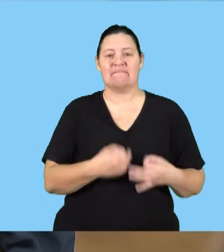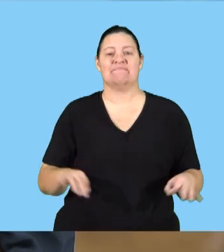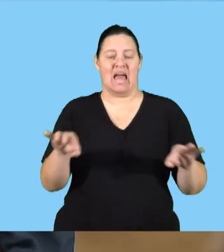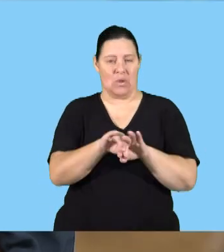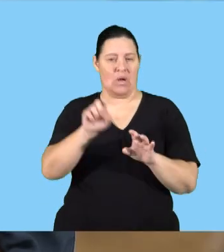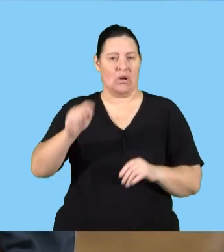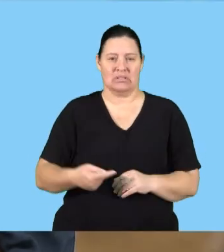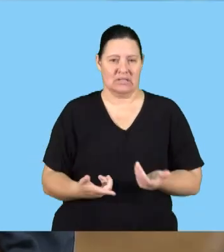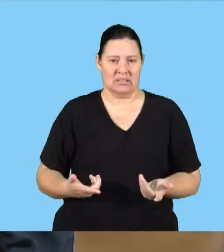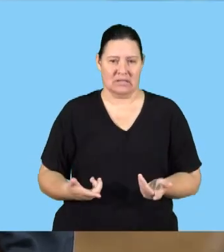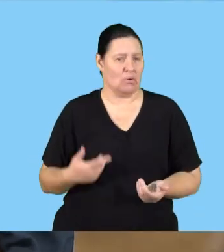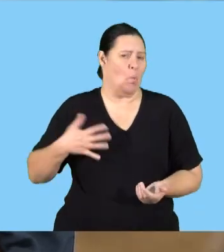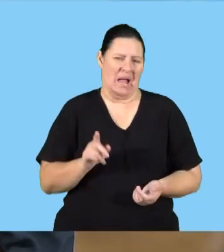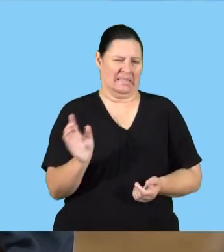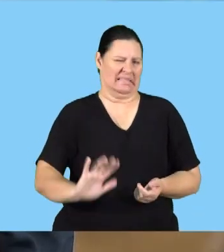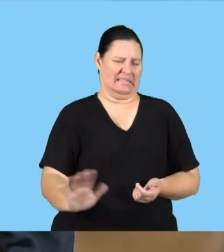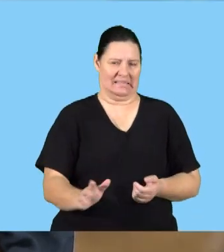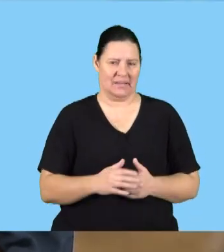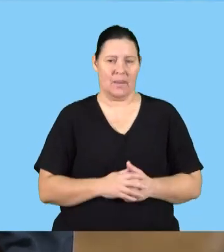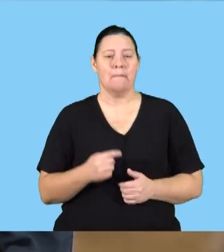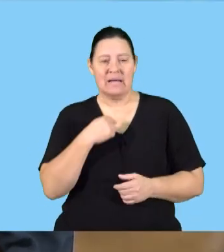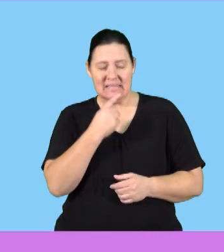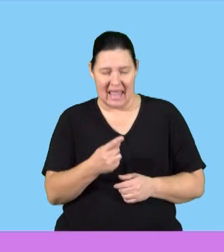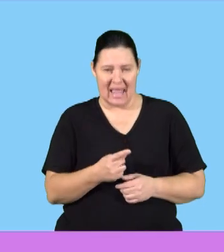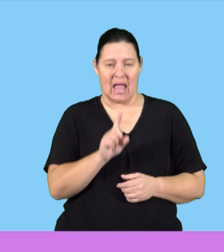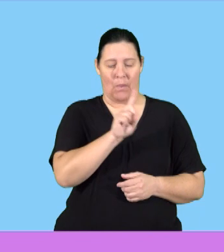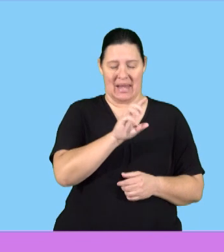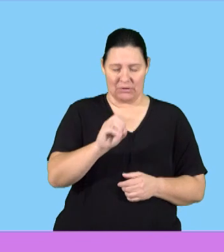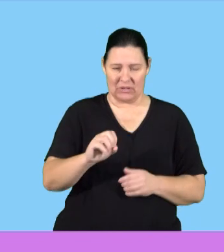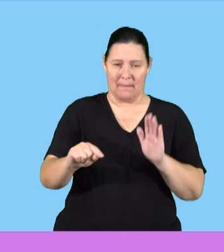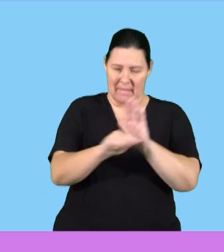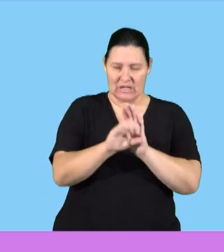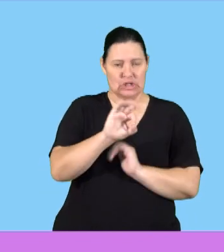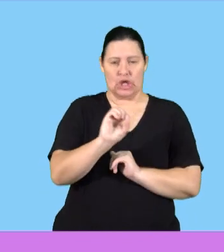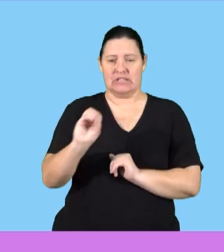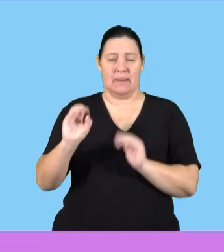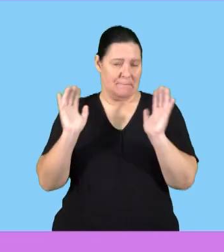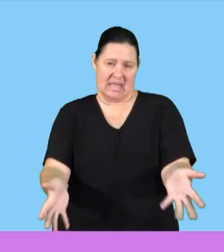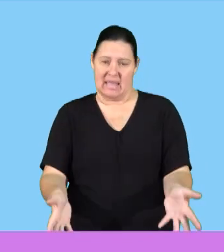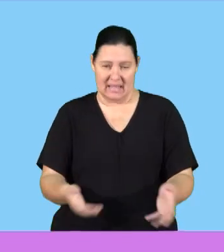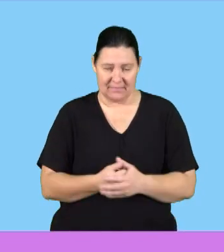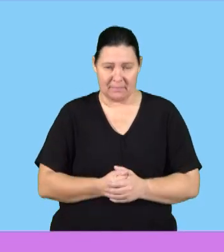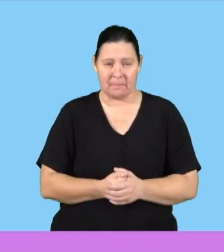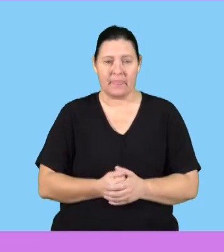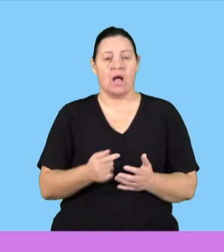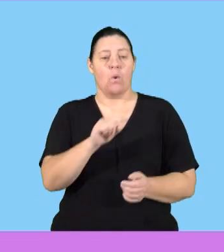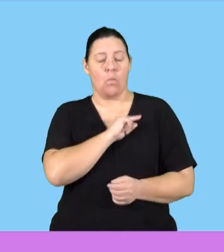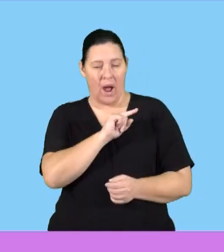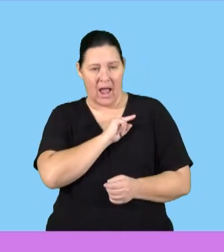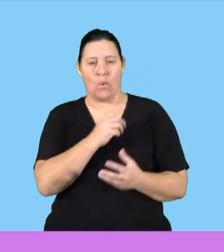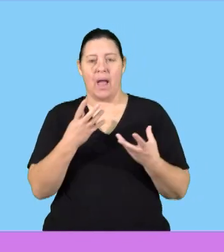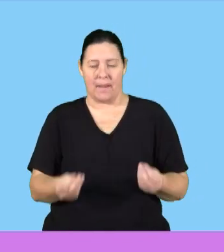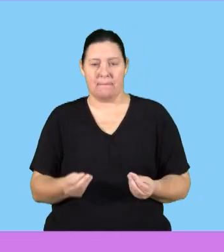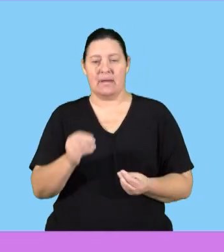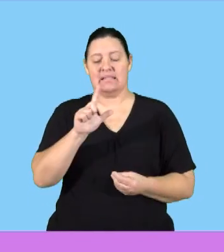your value as a decimal, which is not what we are looking for. So let us calculate then. Because we